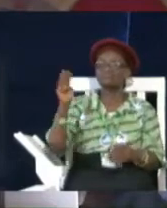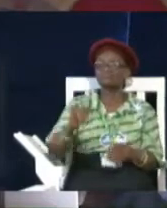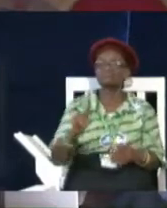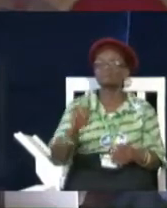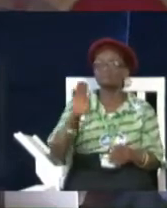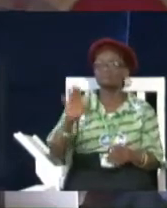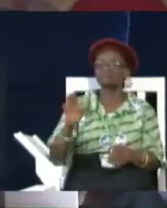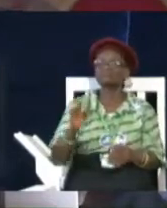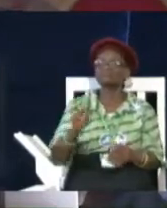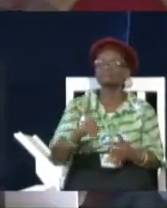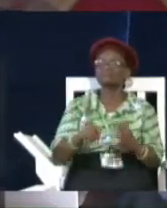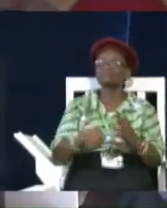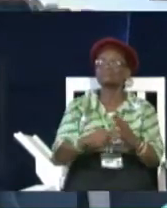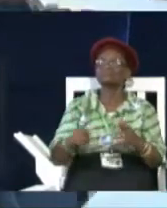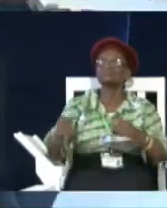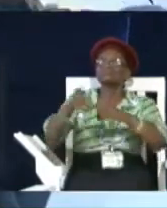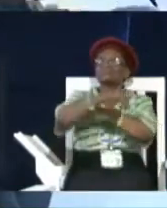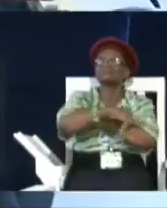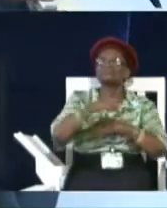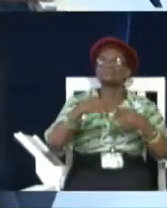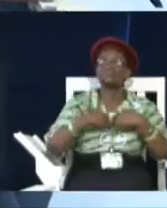I'm happy somebody got that one.